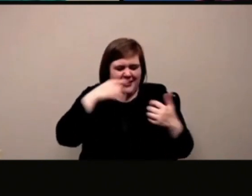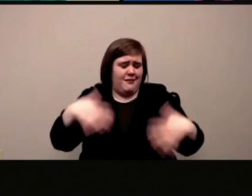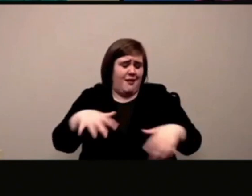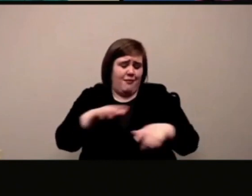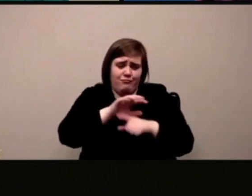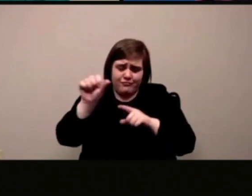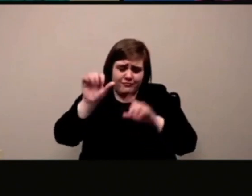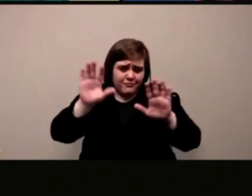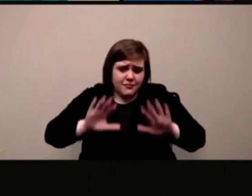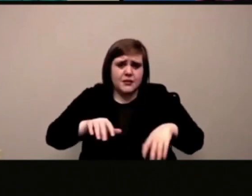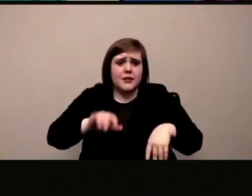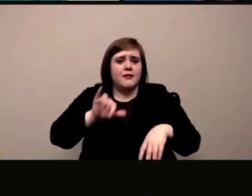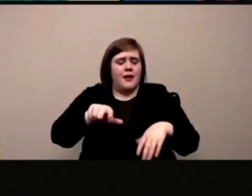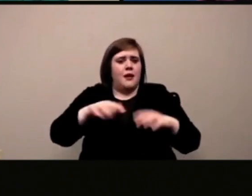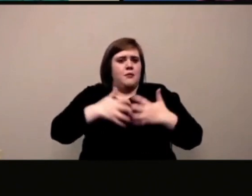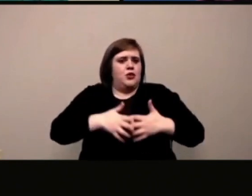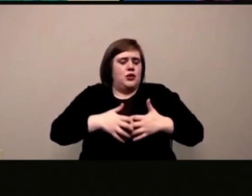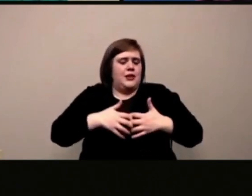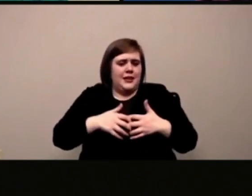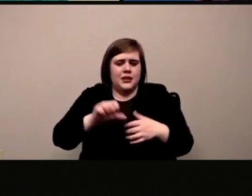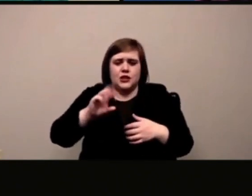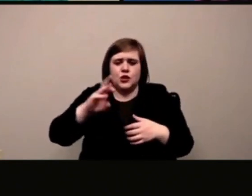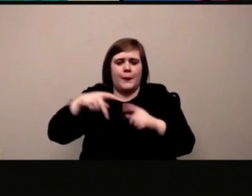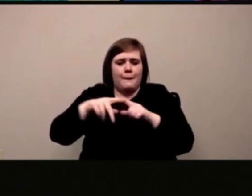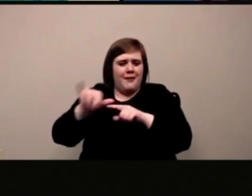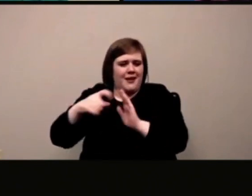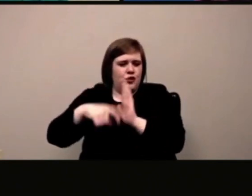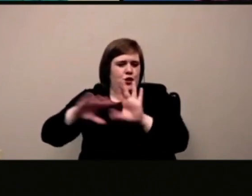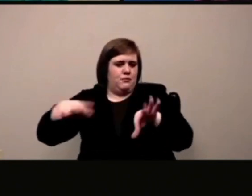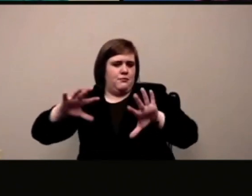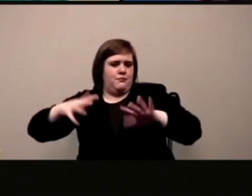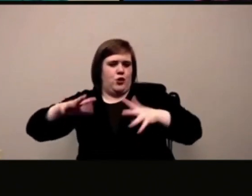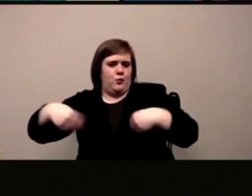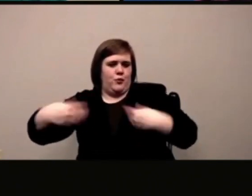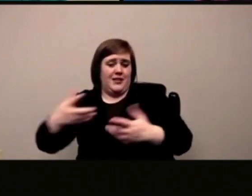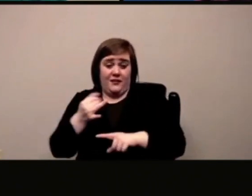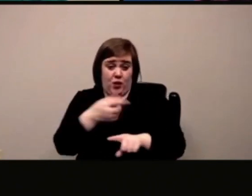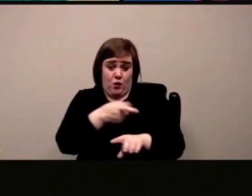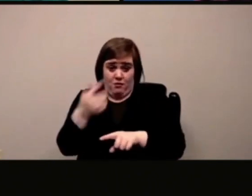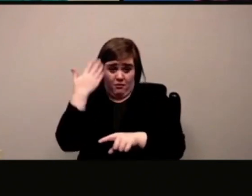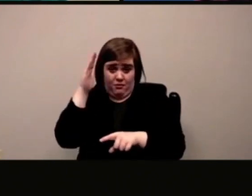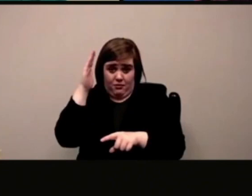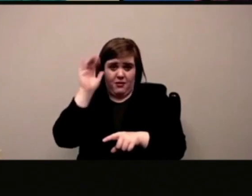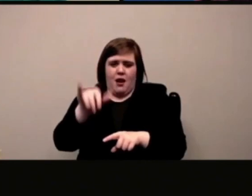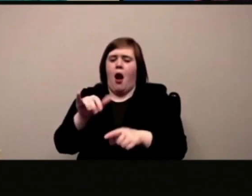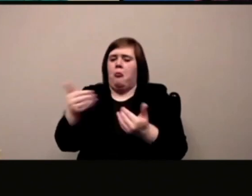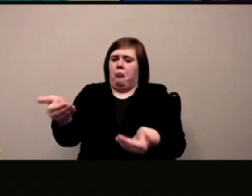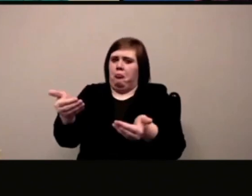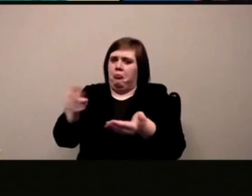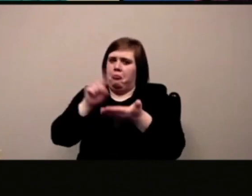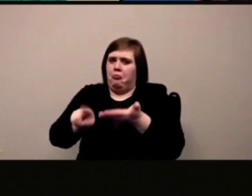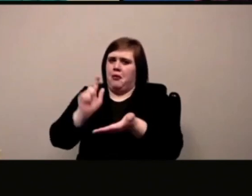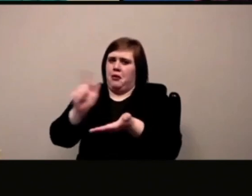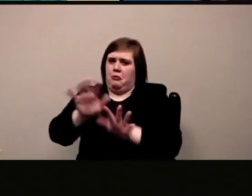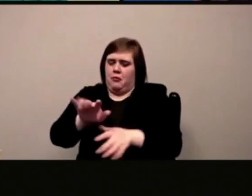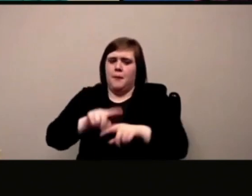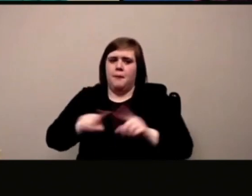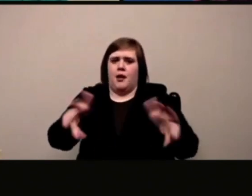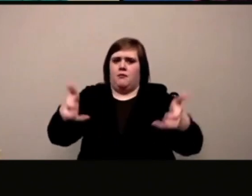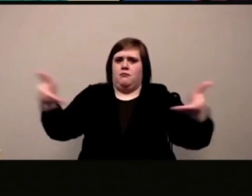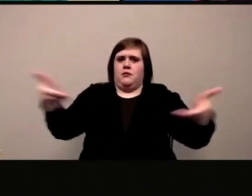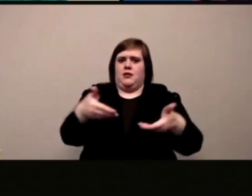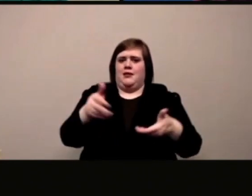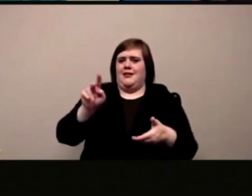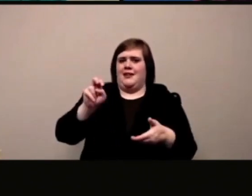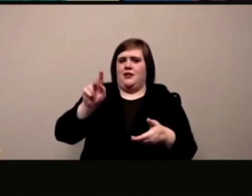machine learning for kids suite that Scratch provides, exceptional. If you guys aren't familiar with that, look into that. But the intro, I wanted to do a Kendrick